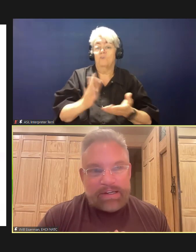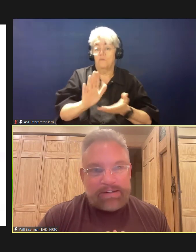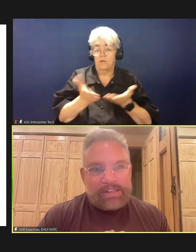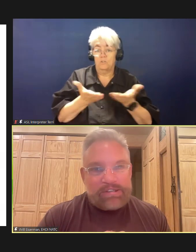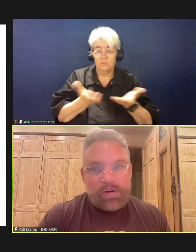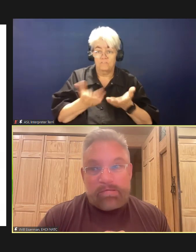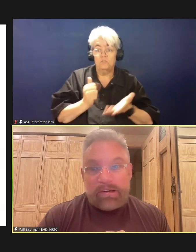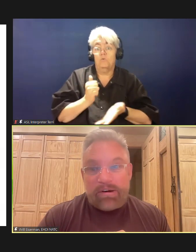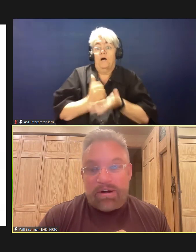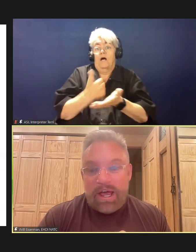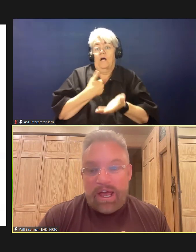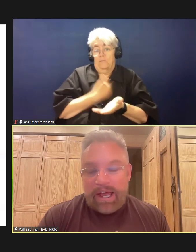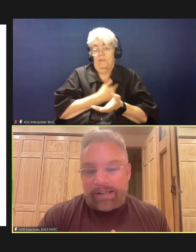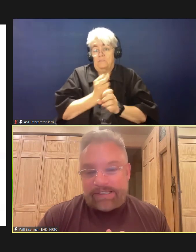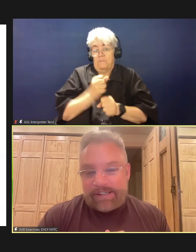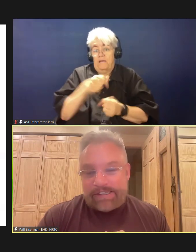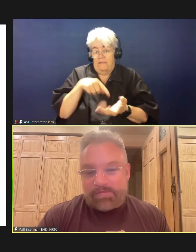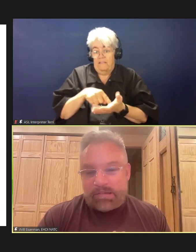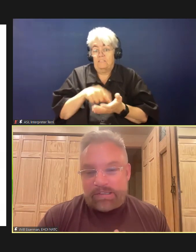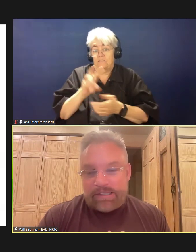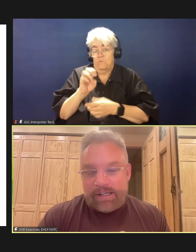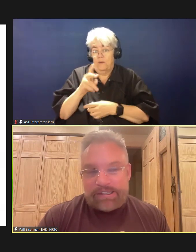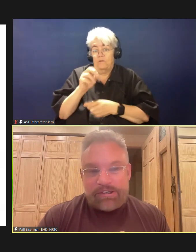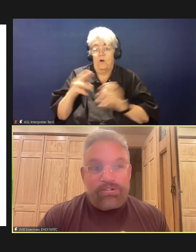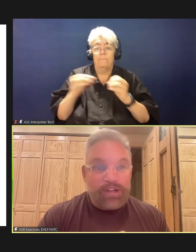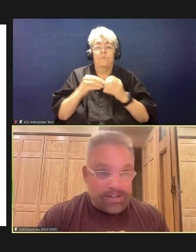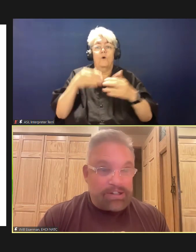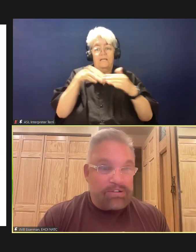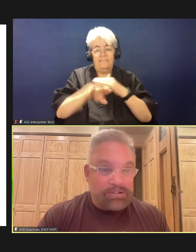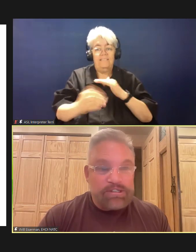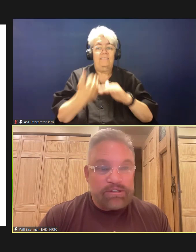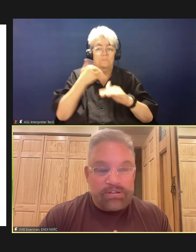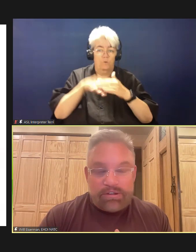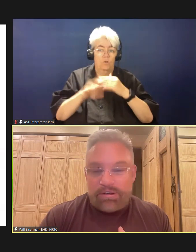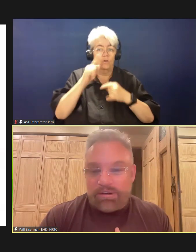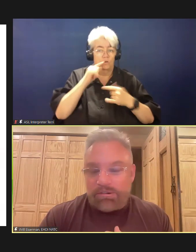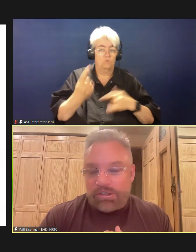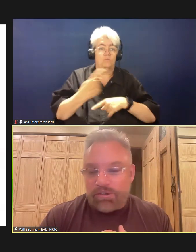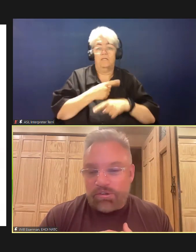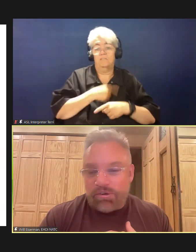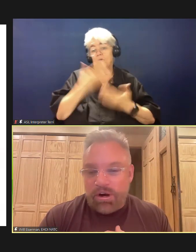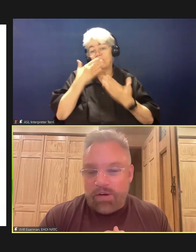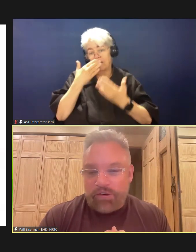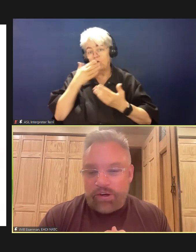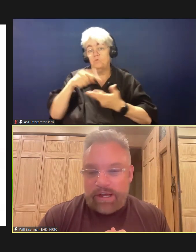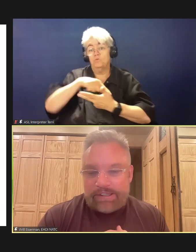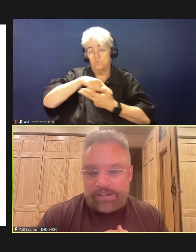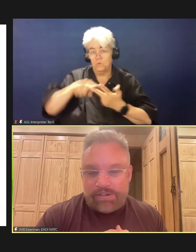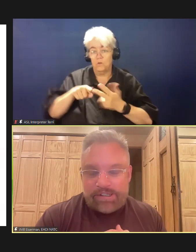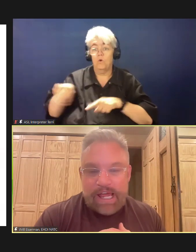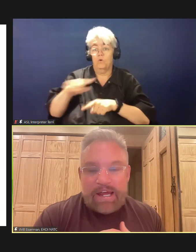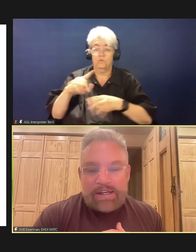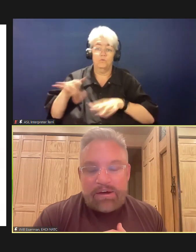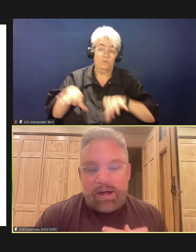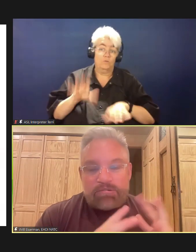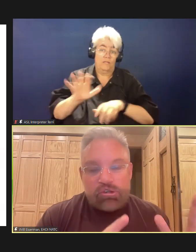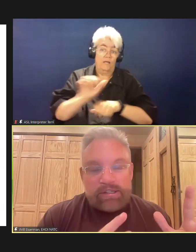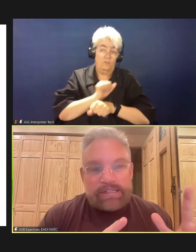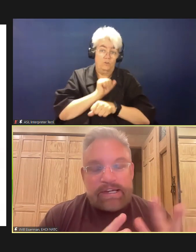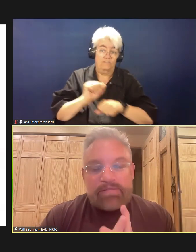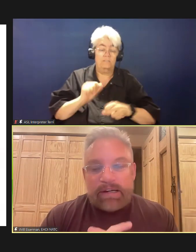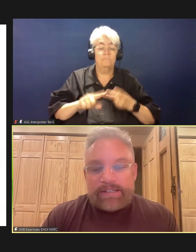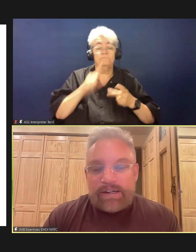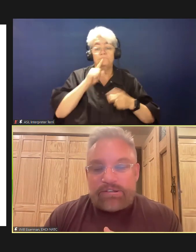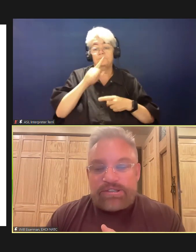helping us make this webinar accessible today. So thank you to those of you who are offering that service. Now, I'm